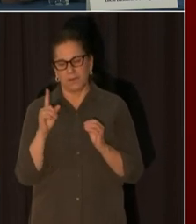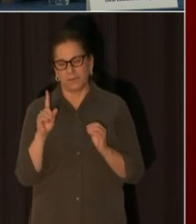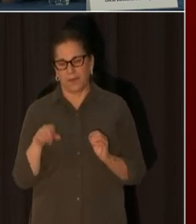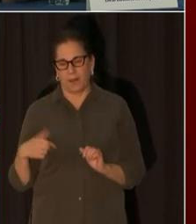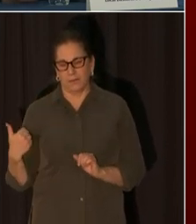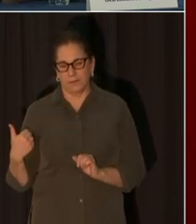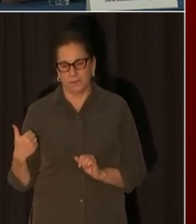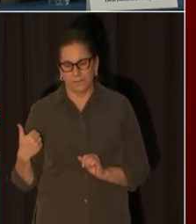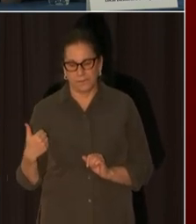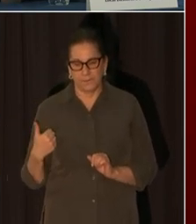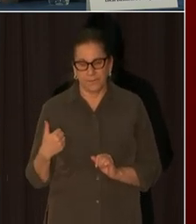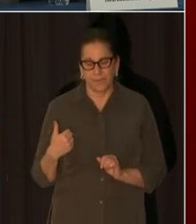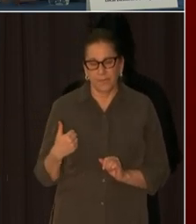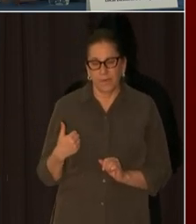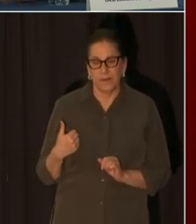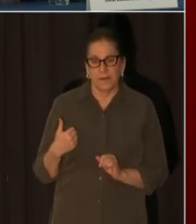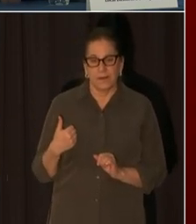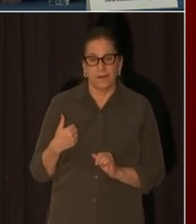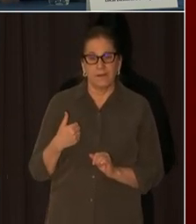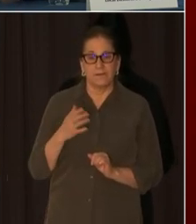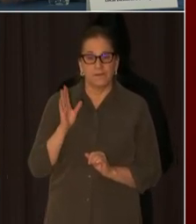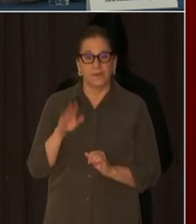DOES.dc.gov. Again, that's